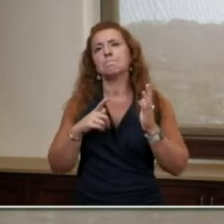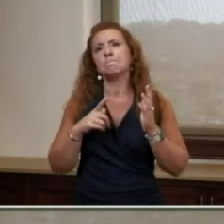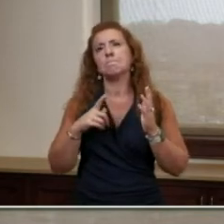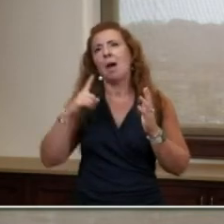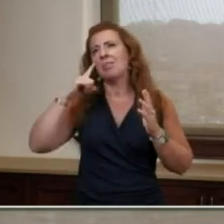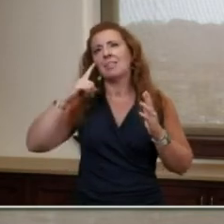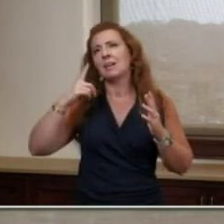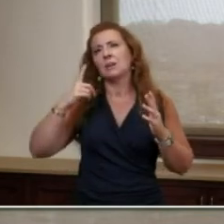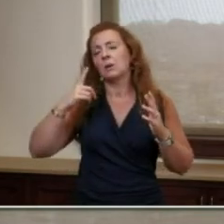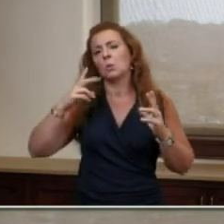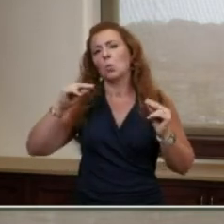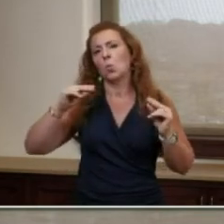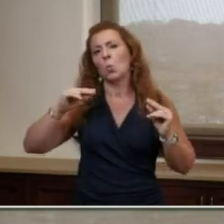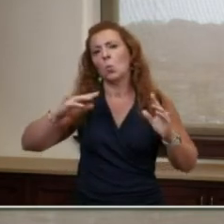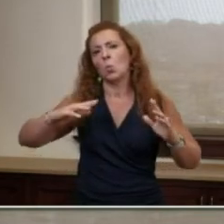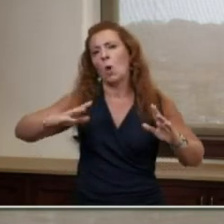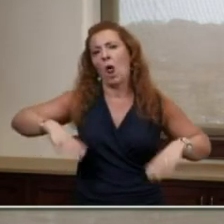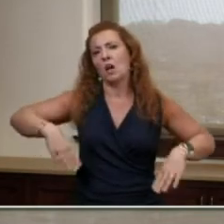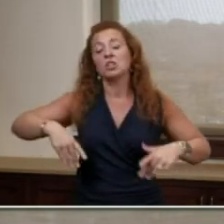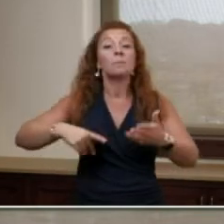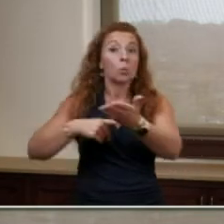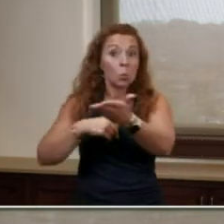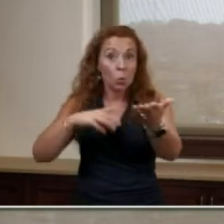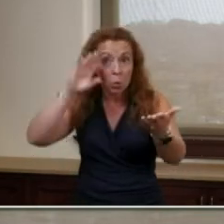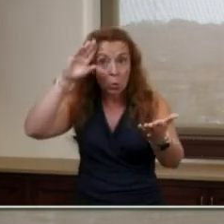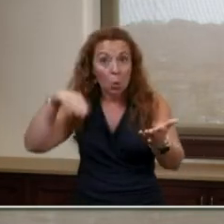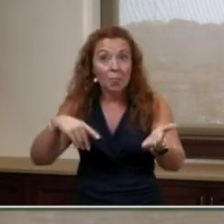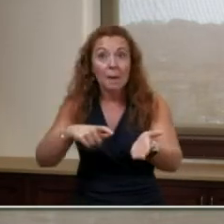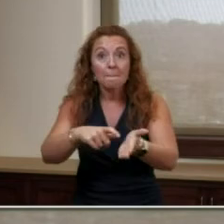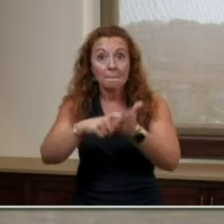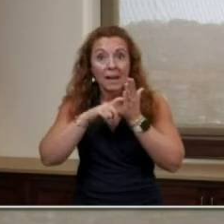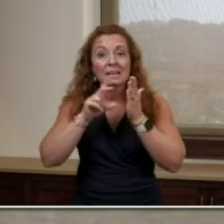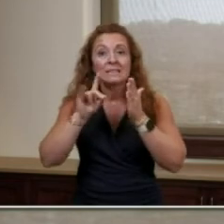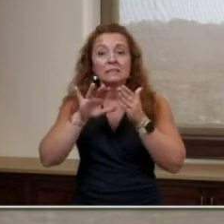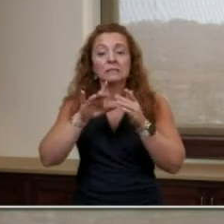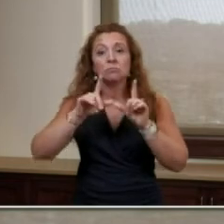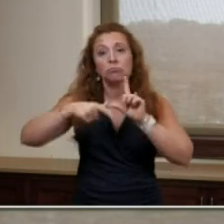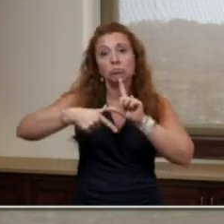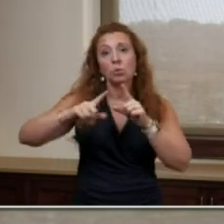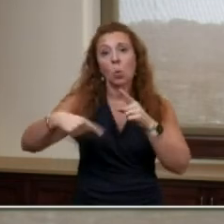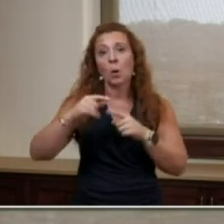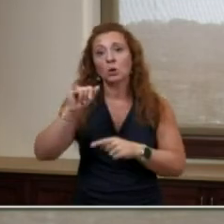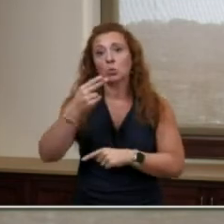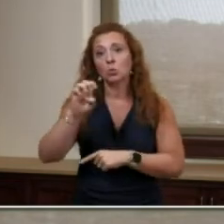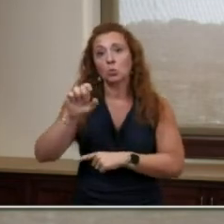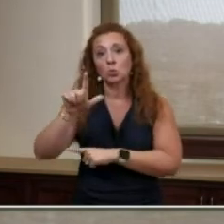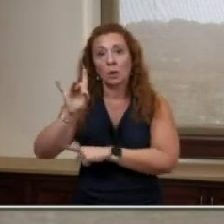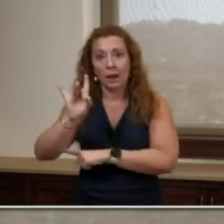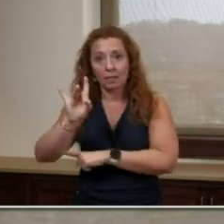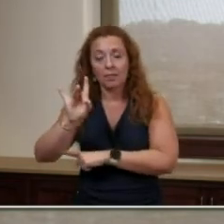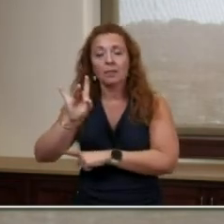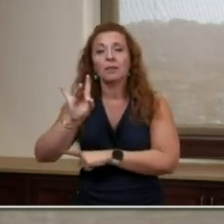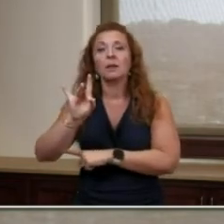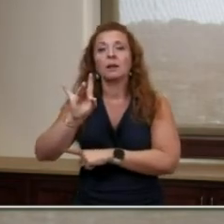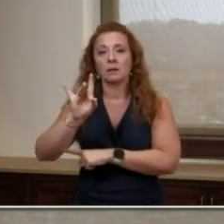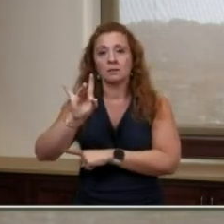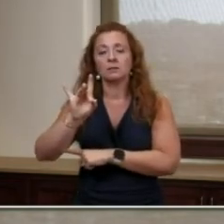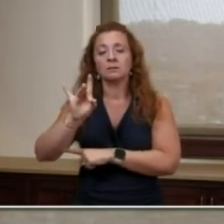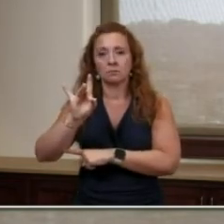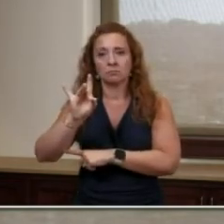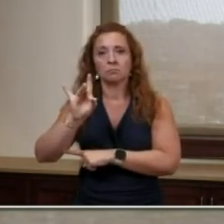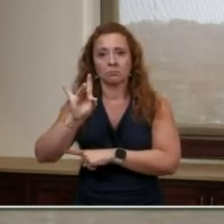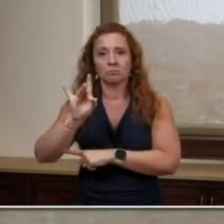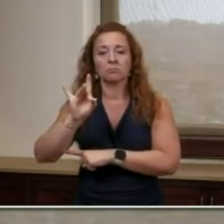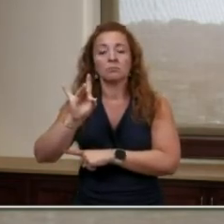we're there as of yet. As most people know, the mandate ended on June 28th. There was a mandate prior to